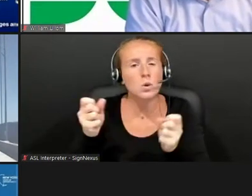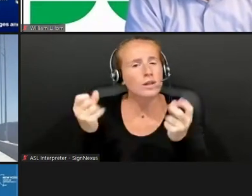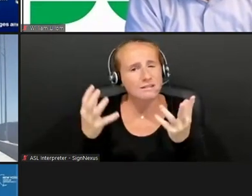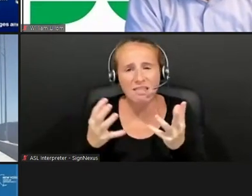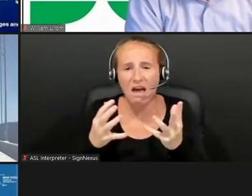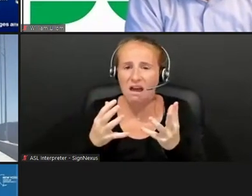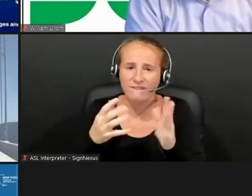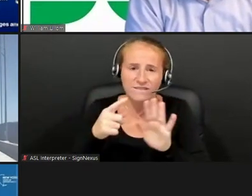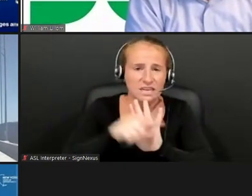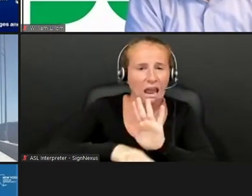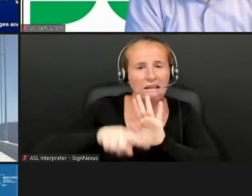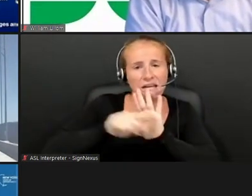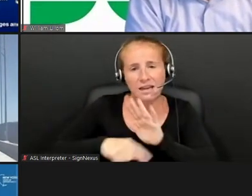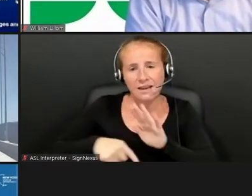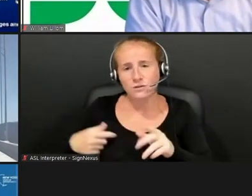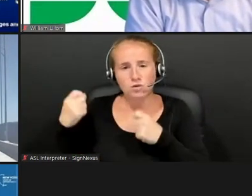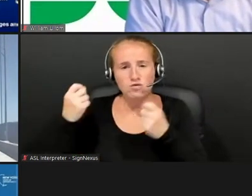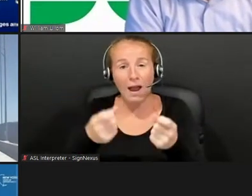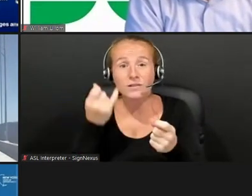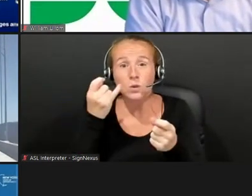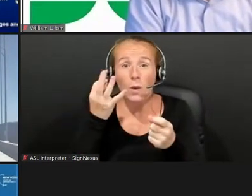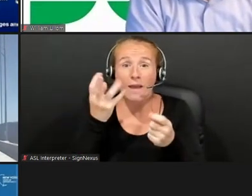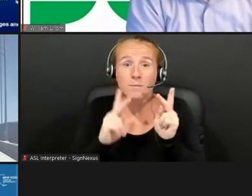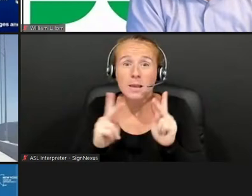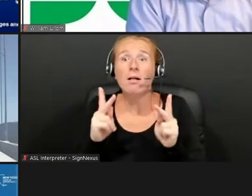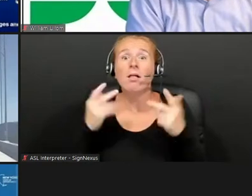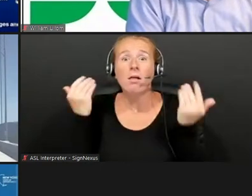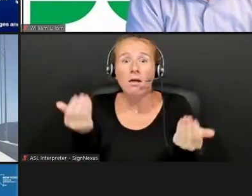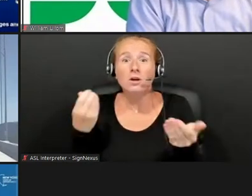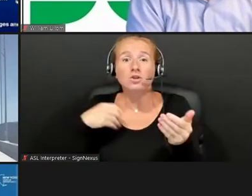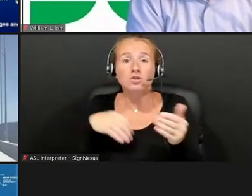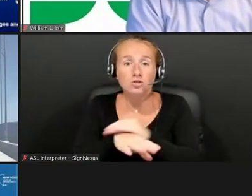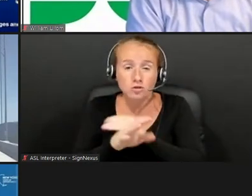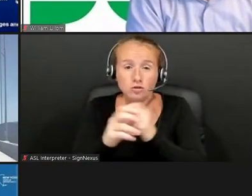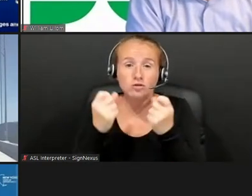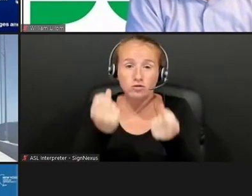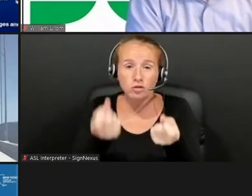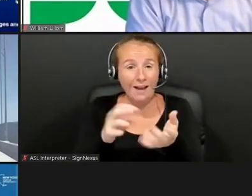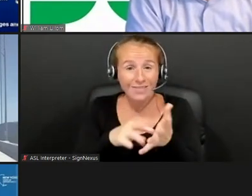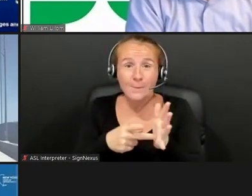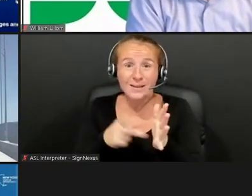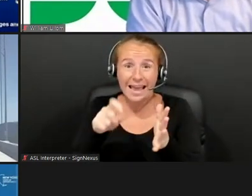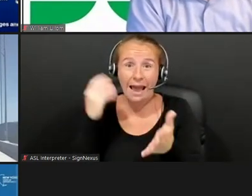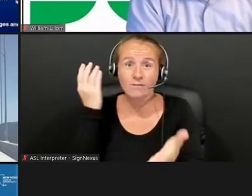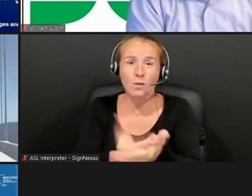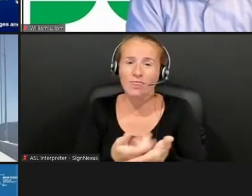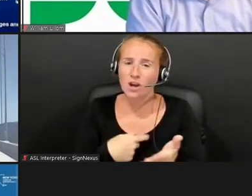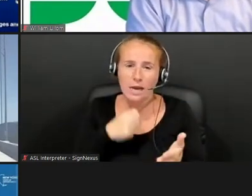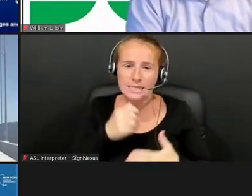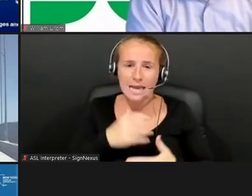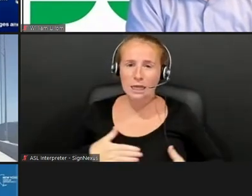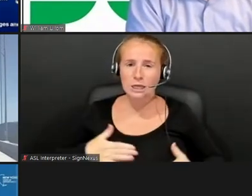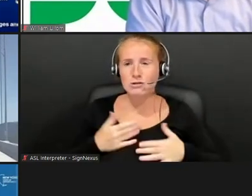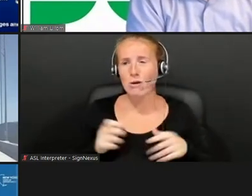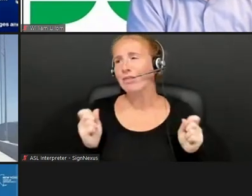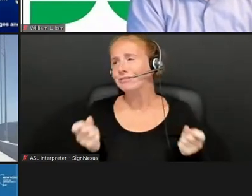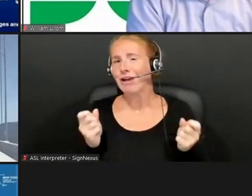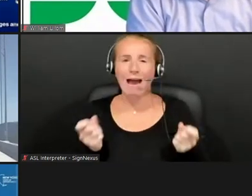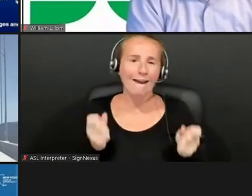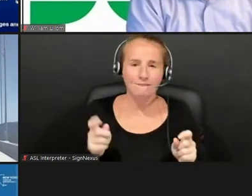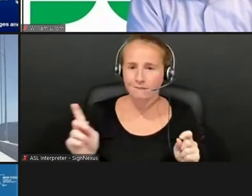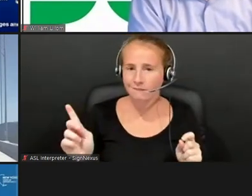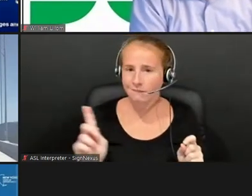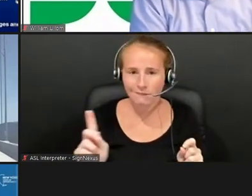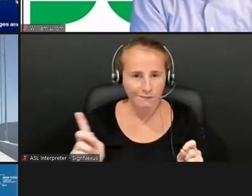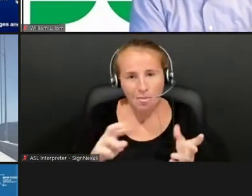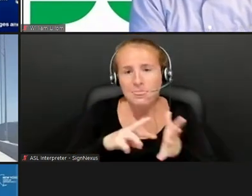already driving to the city so when people are going in and driving they need to get there it's not a pleasurable thing sometimes they really do need